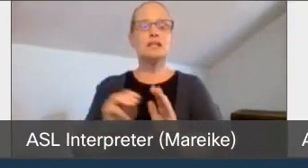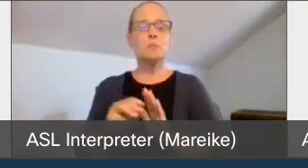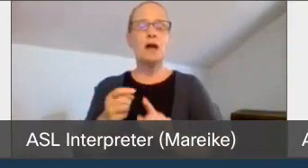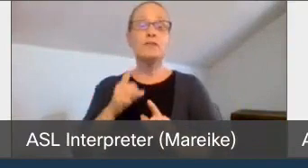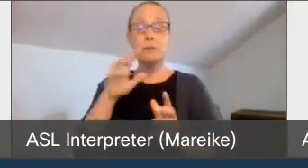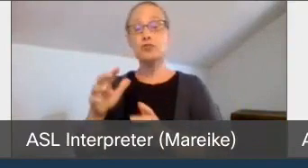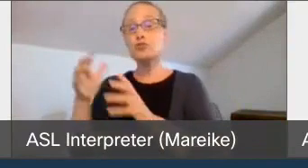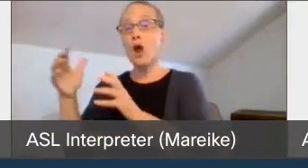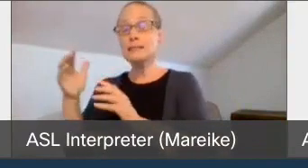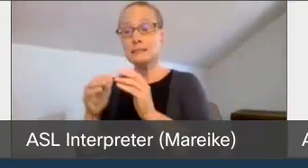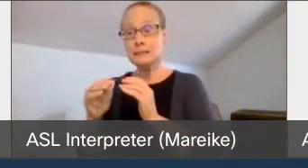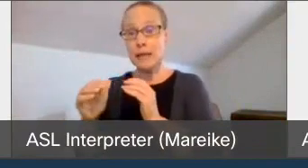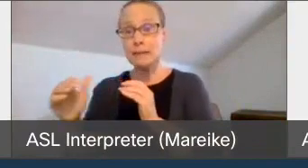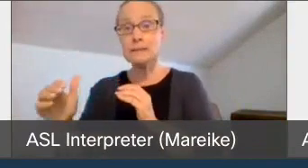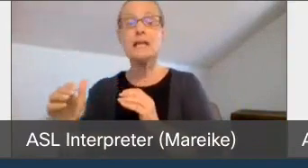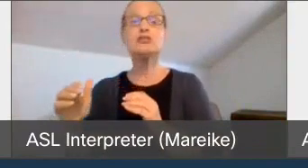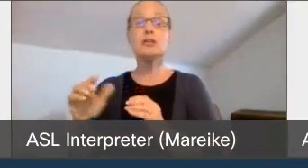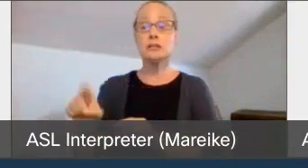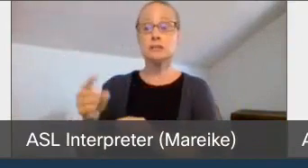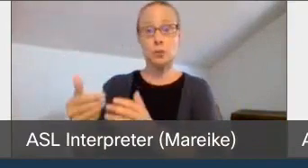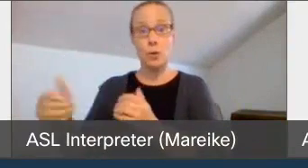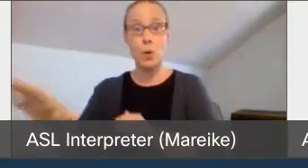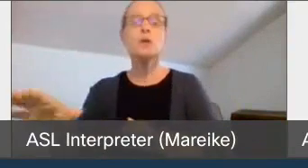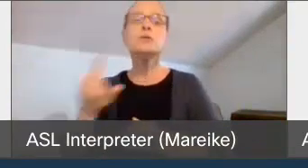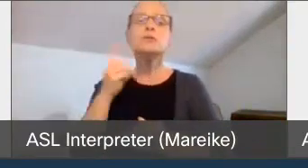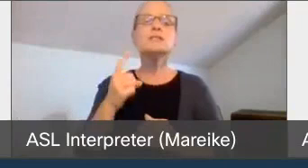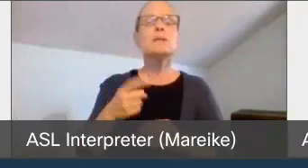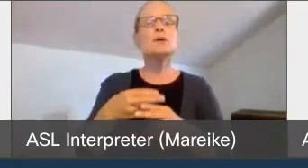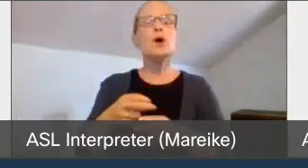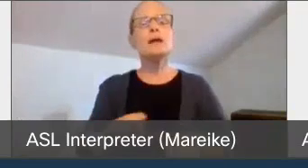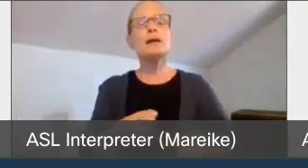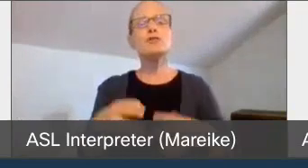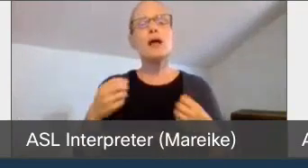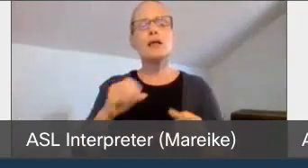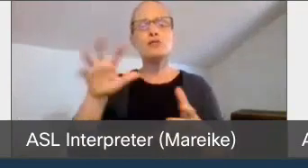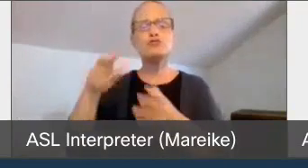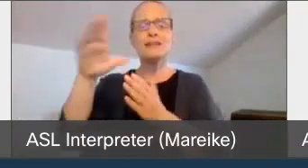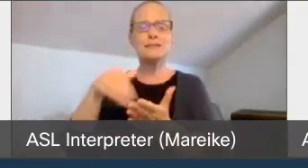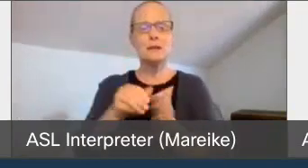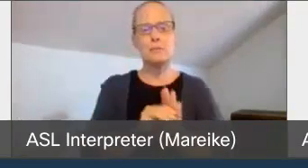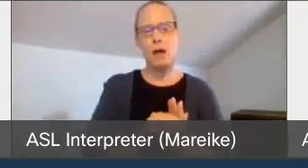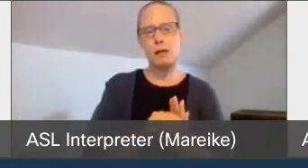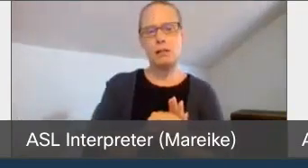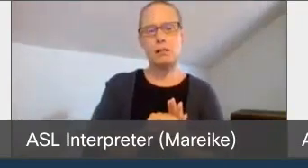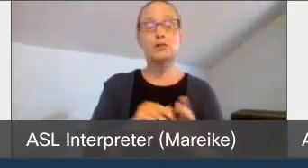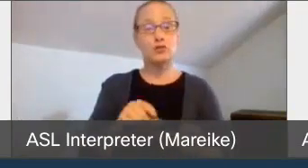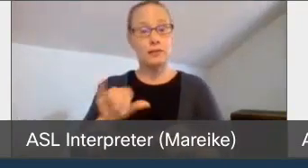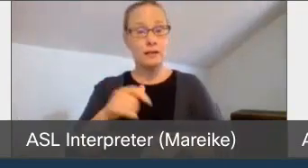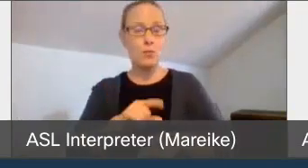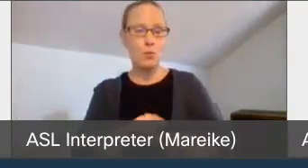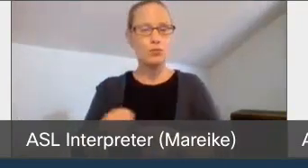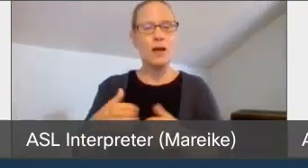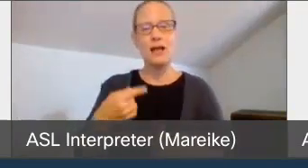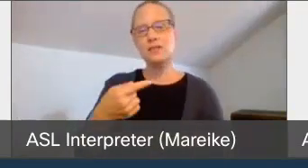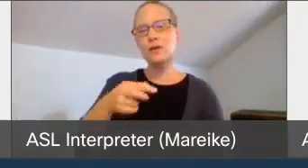stabilization standalone to what we call a behavioral health crisis center model. During this time, we also had the Grady pilot